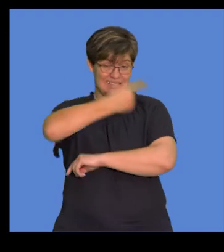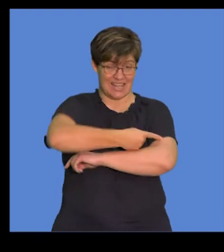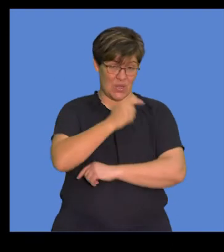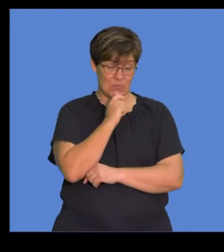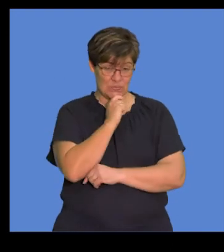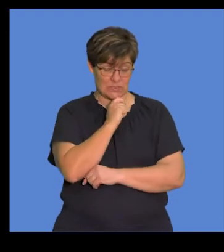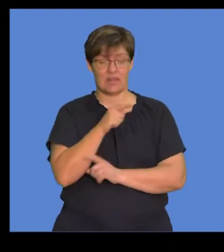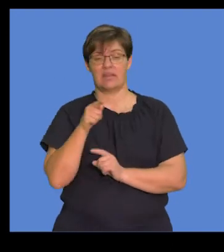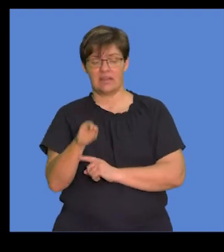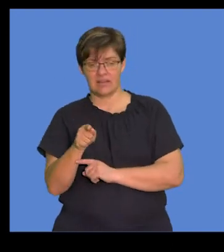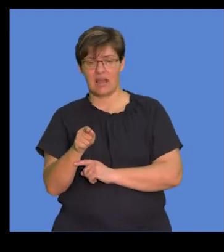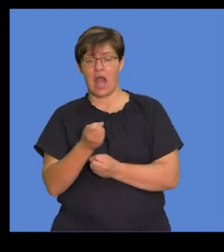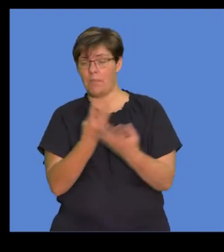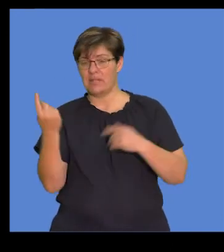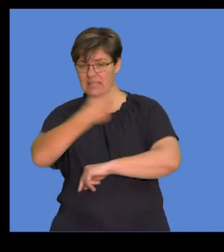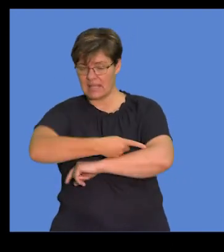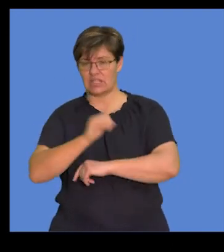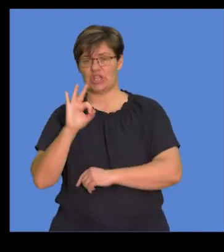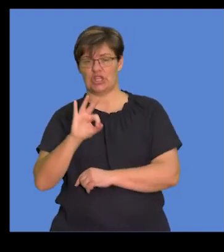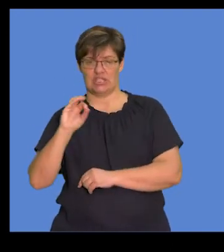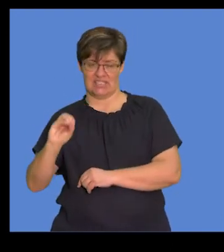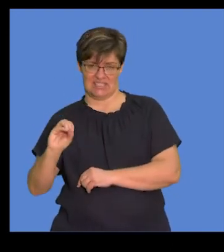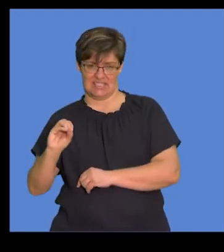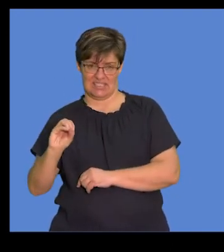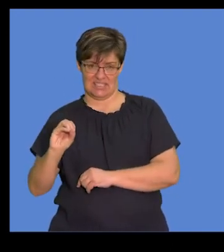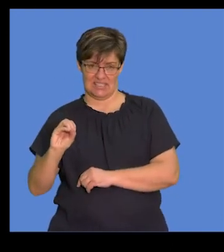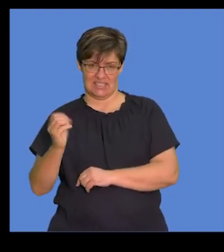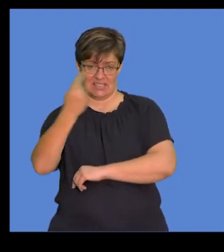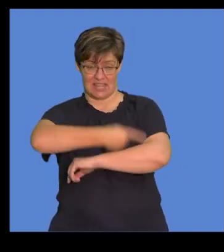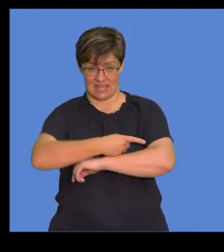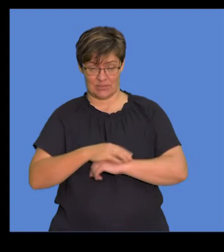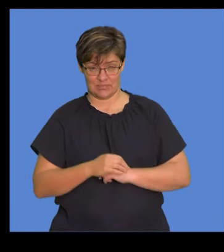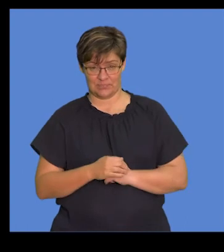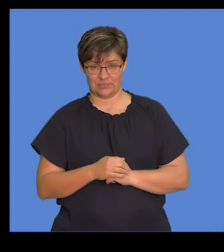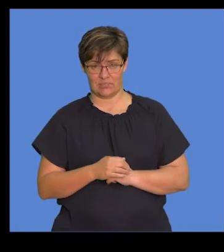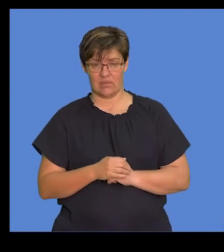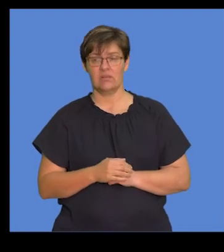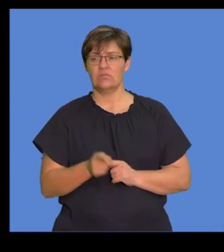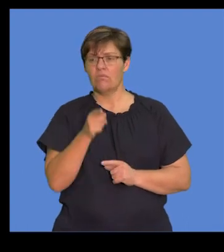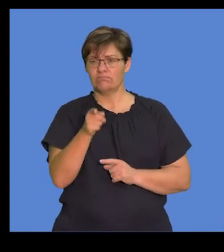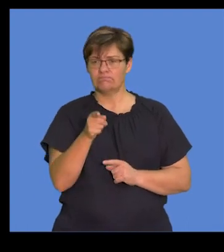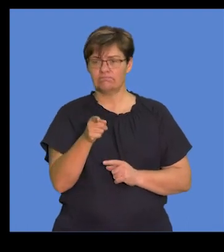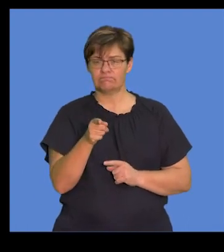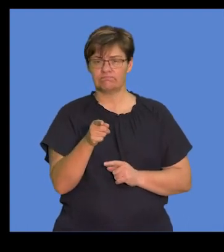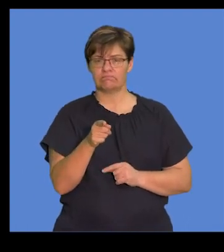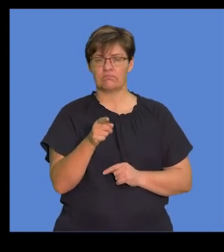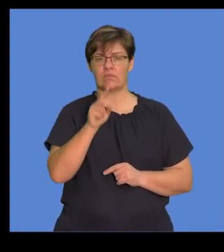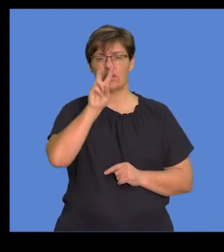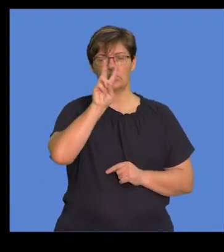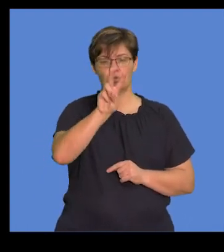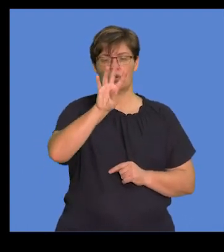used, the duration per day, and then in 30 days we multiply it by 30, okay? So this is